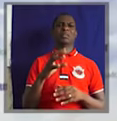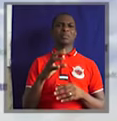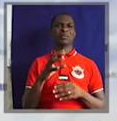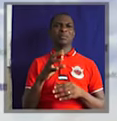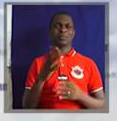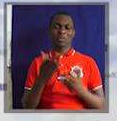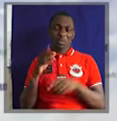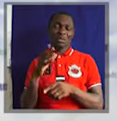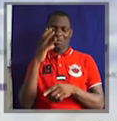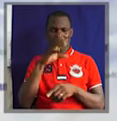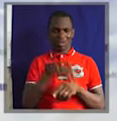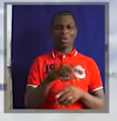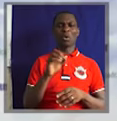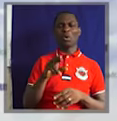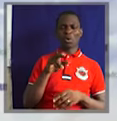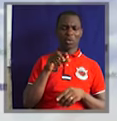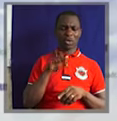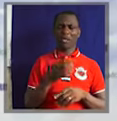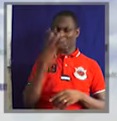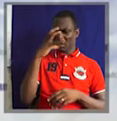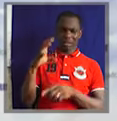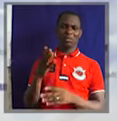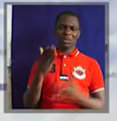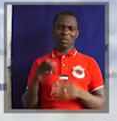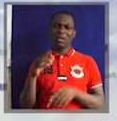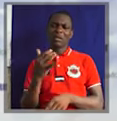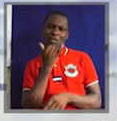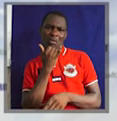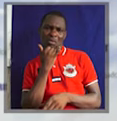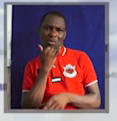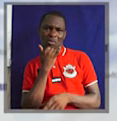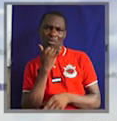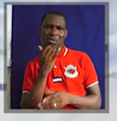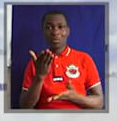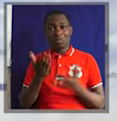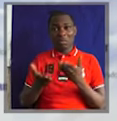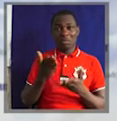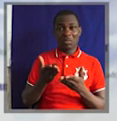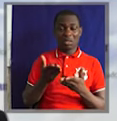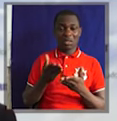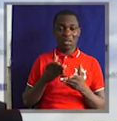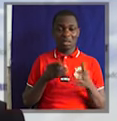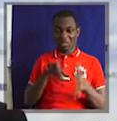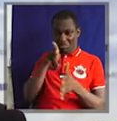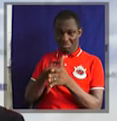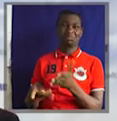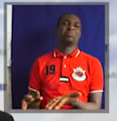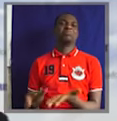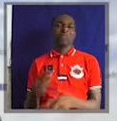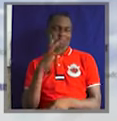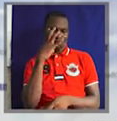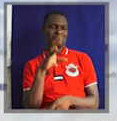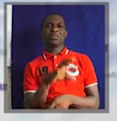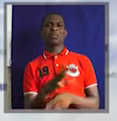so. Obi ɛkɔyɛ obi bɔne mfie bi a ɛtwa mu obi ɔhɔ a ɔkɔhwie obi mogya